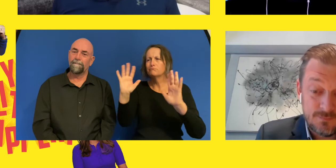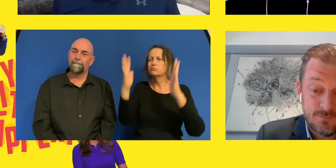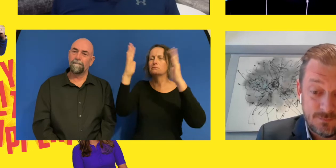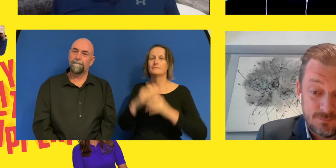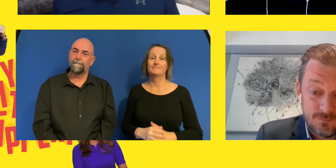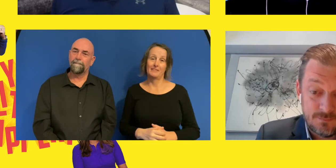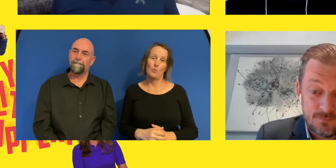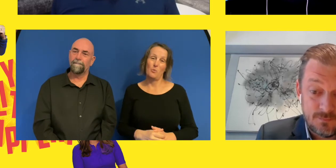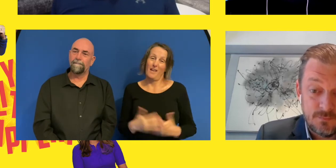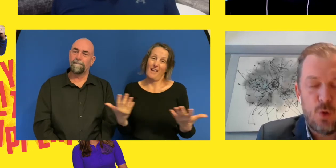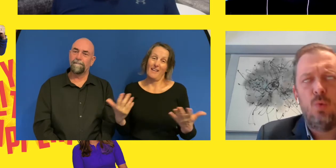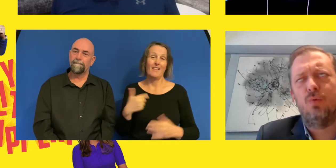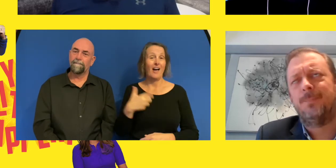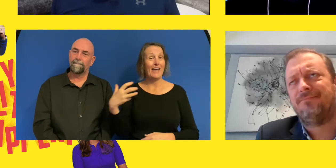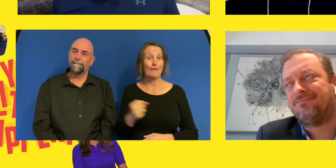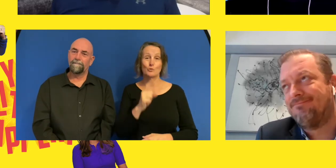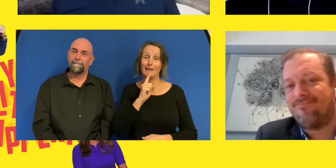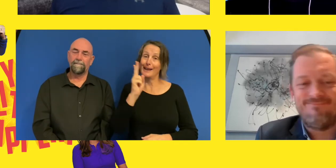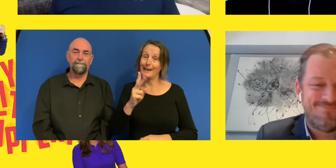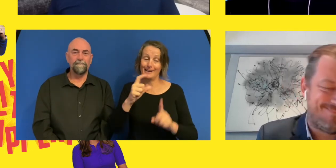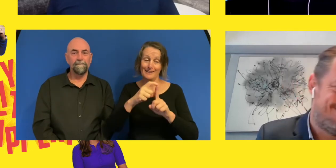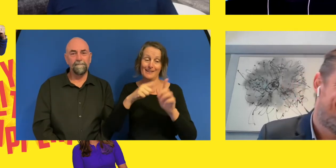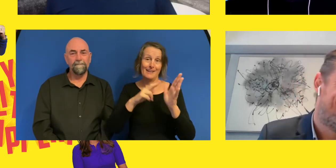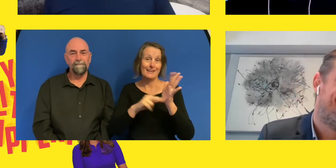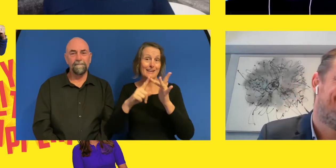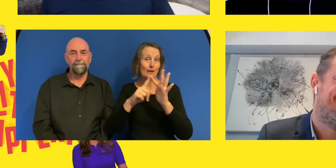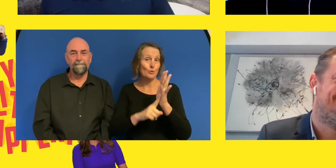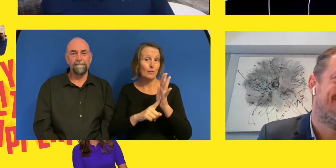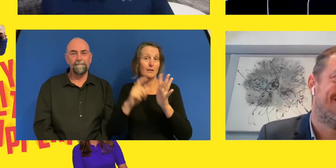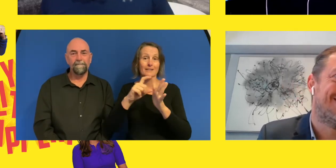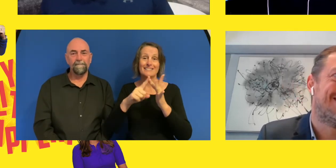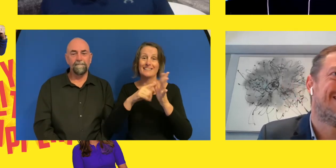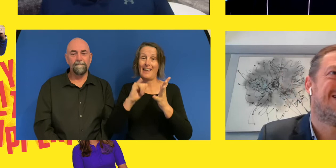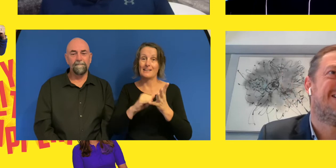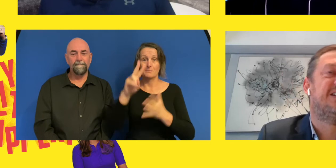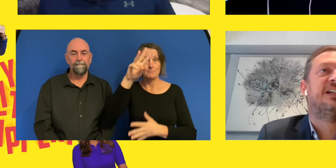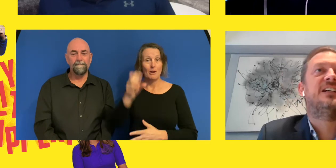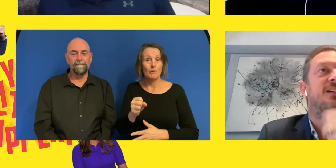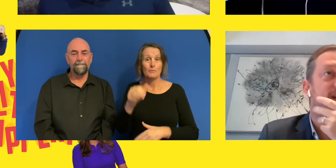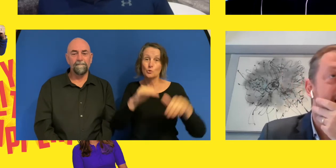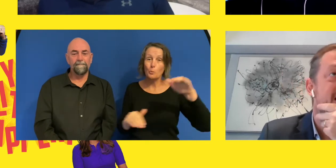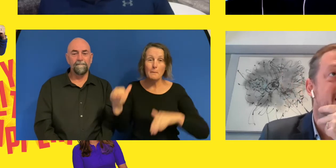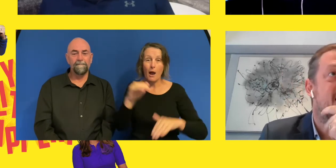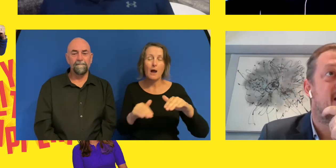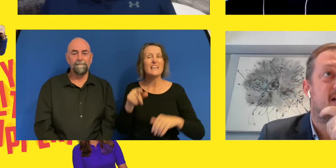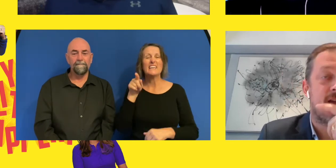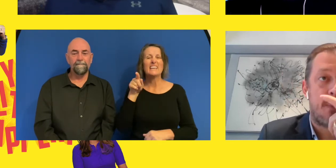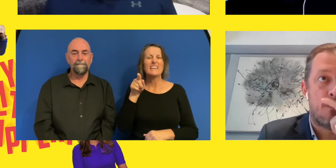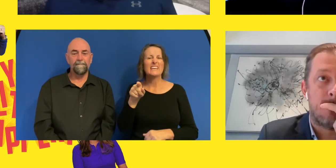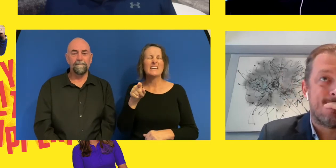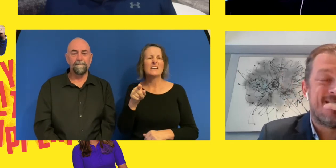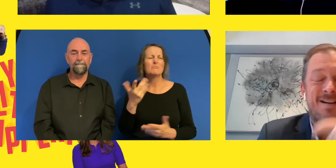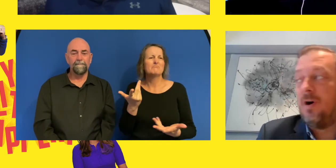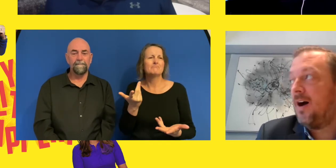favorite athletes are, but I want you to forget about that and tell me who your favorite Paralympic athlete is right now. Who would you fanboy out